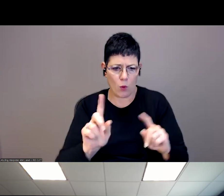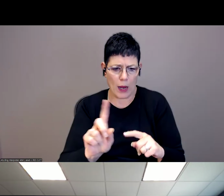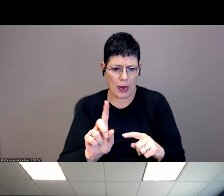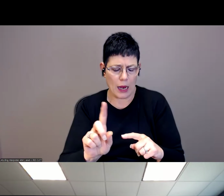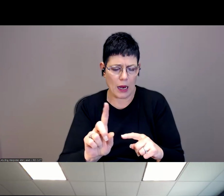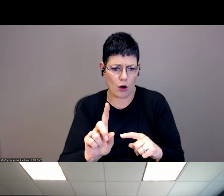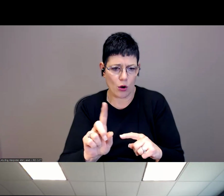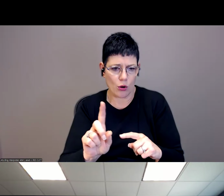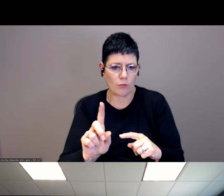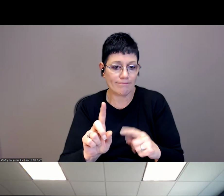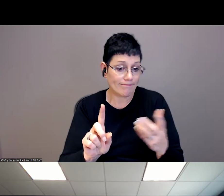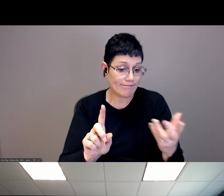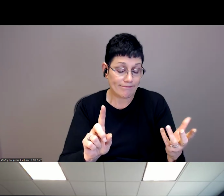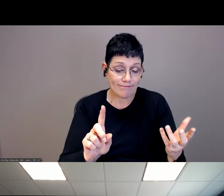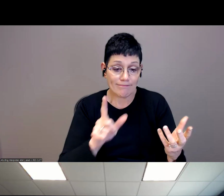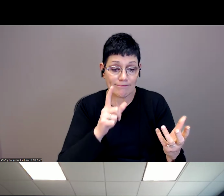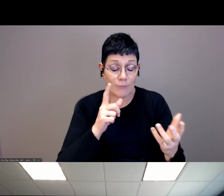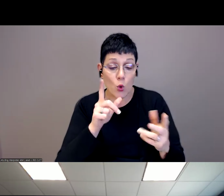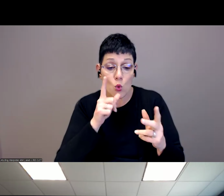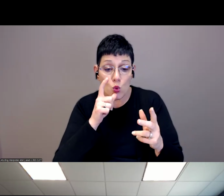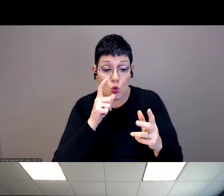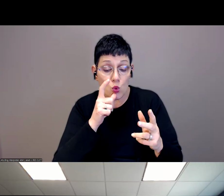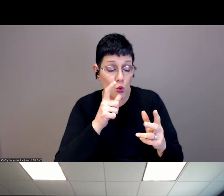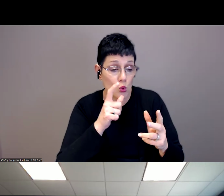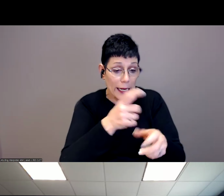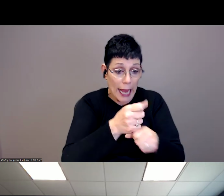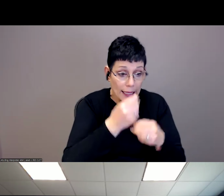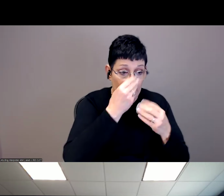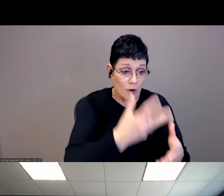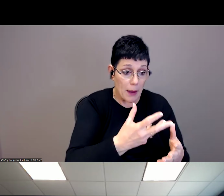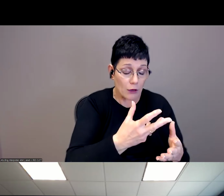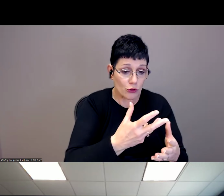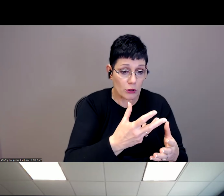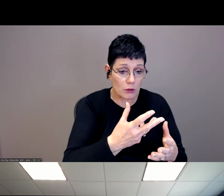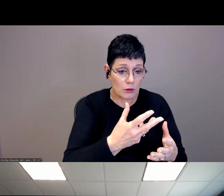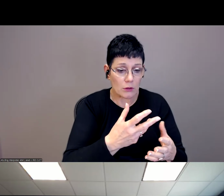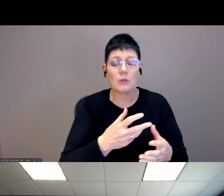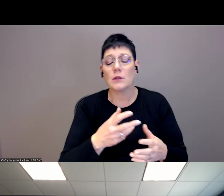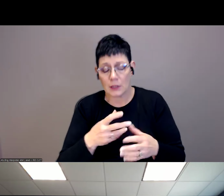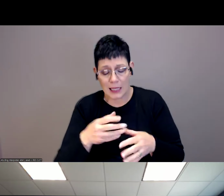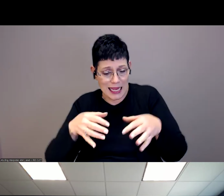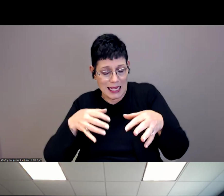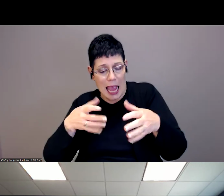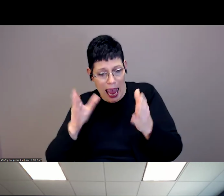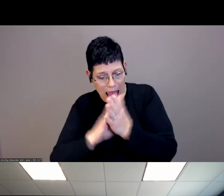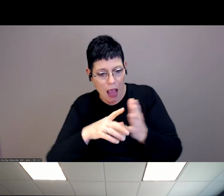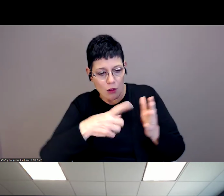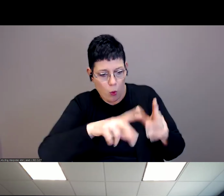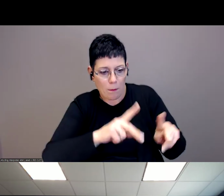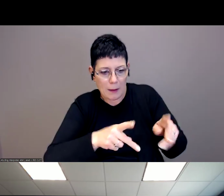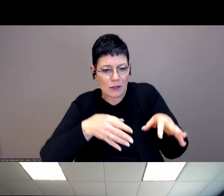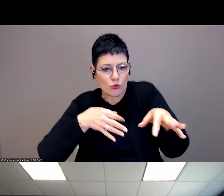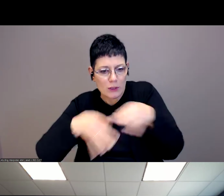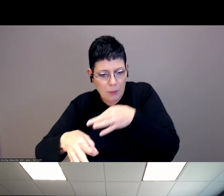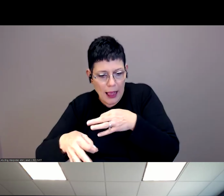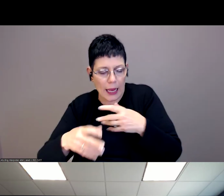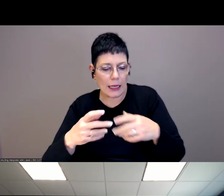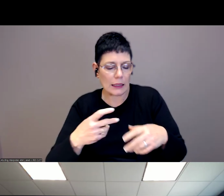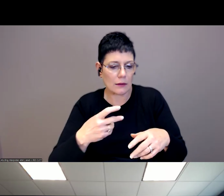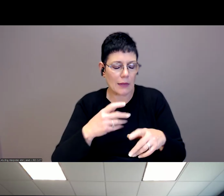of the ones who always get the information, can tell you this is how you say something in state speak, or this is how you say